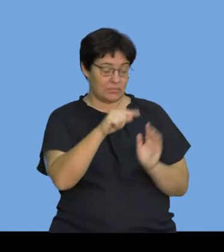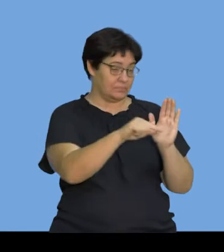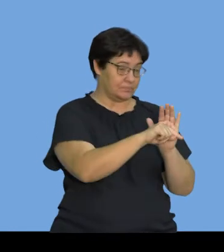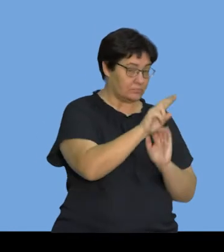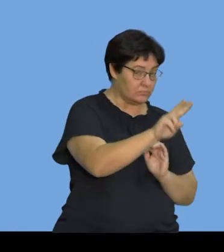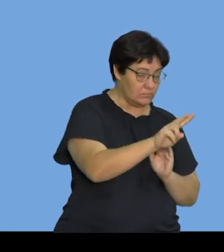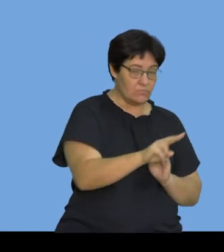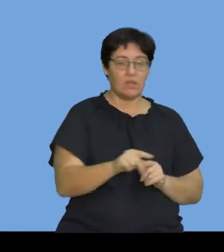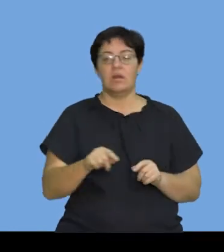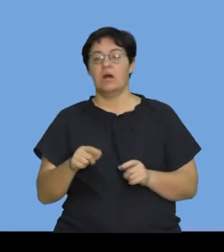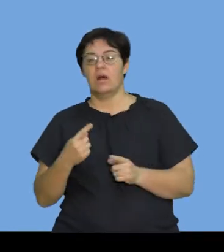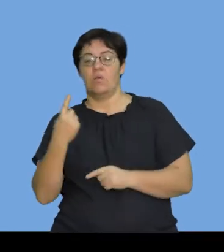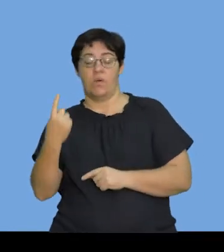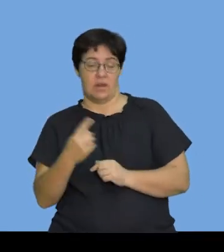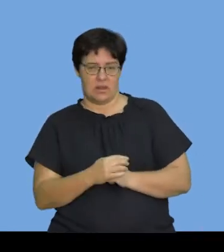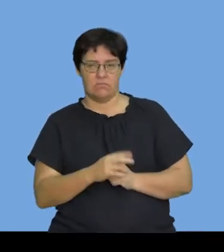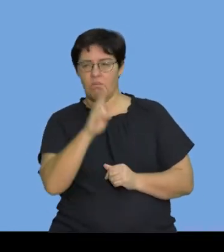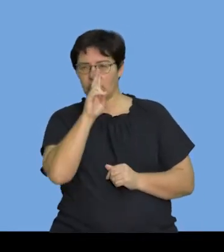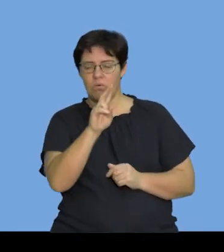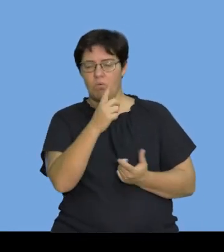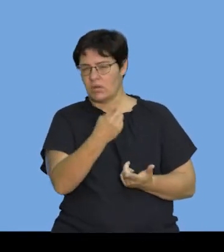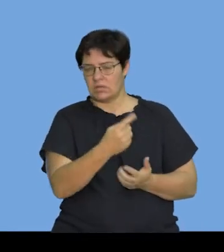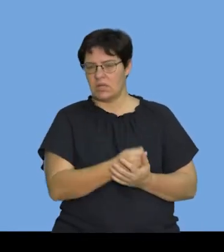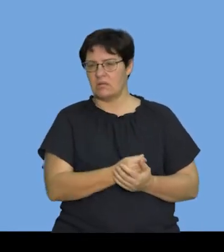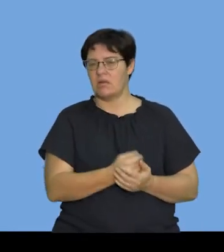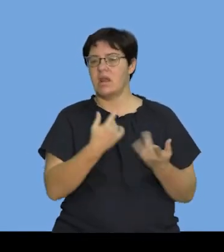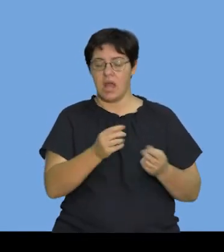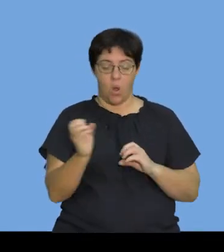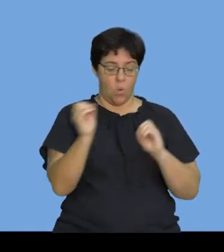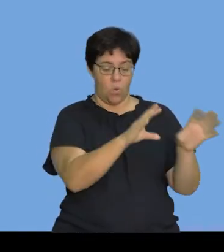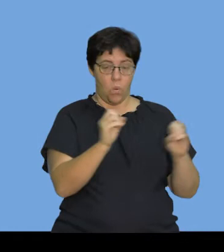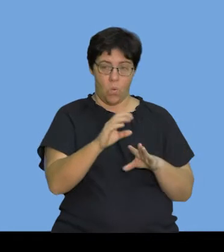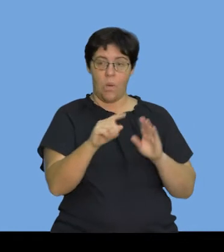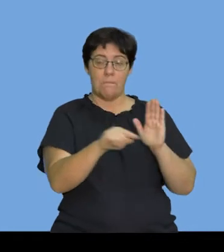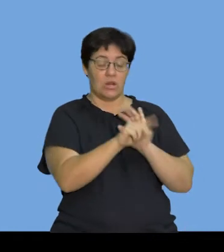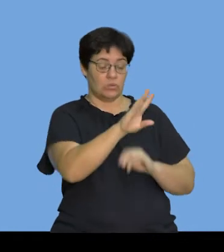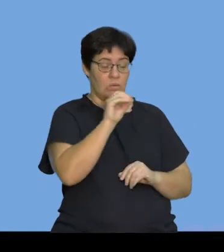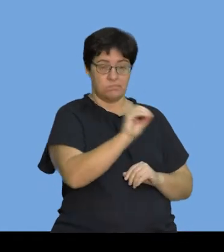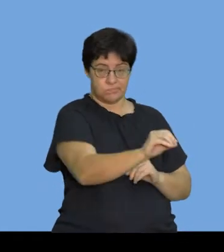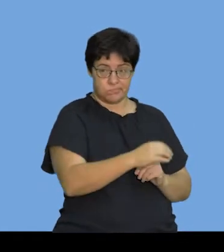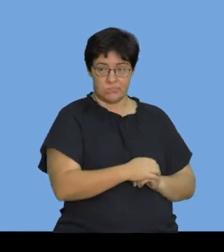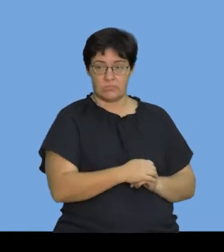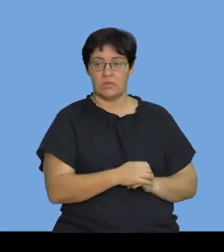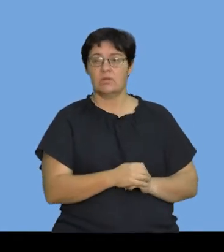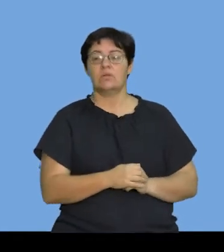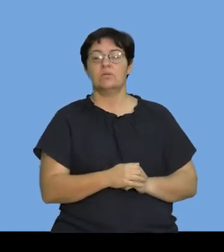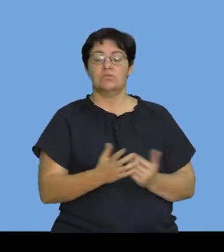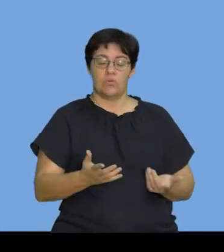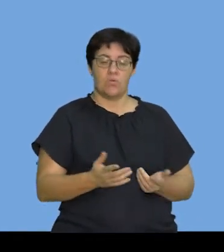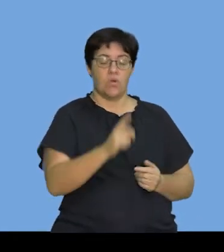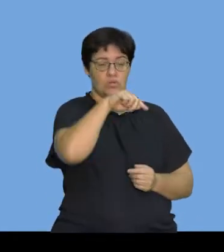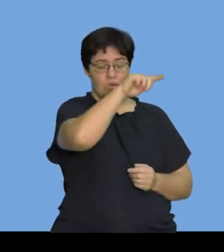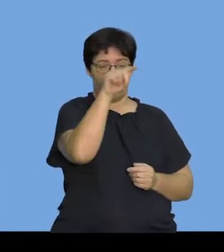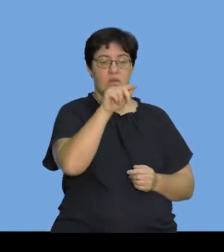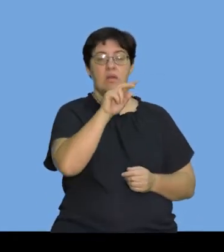1. Let's go back to the question. If I substitute minus 2 here, it's going to be square root of minus 2